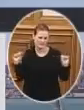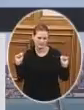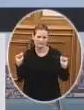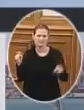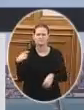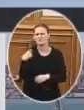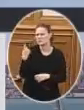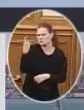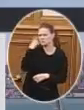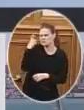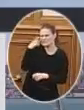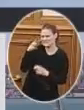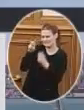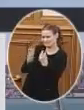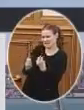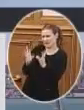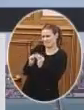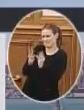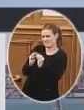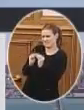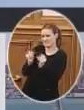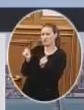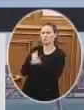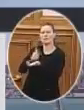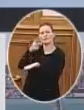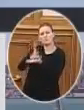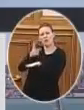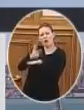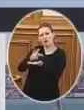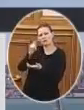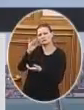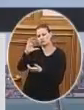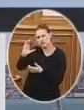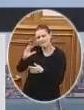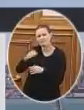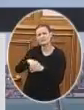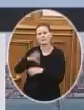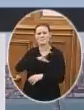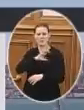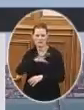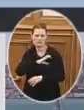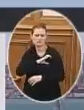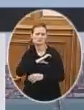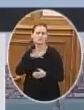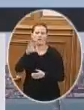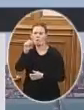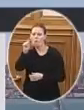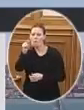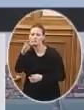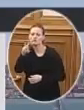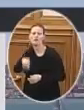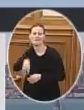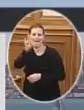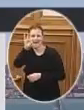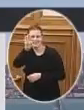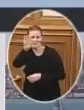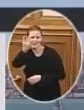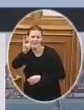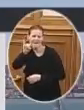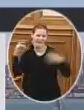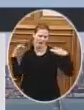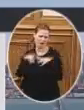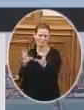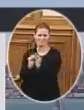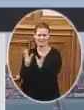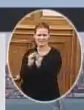San Francisco Police Department, Parking and Traffic. We've met with the Coast Guard, the FBI. There's a lot of focus and attention to make sure that this is a safe